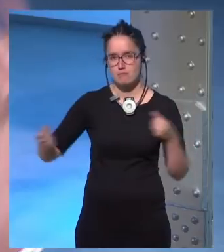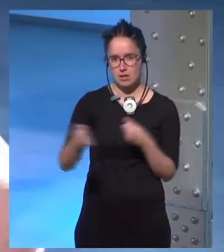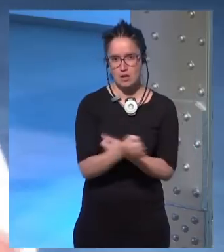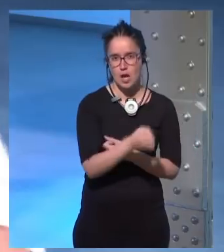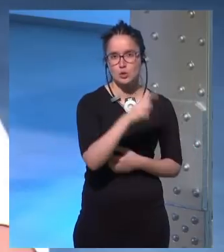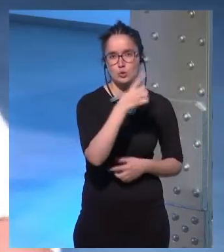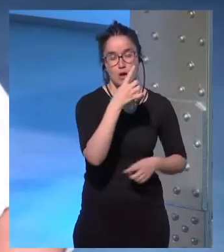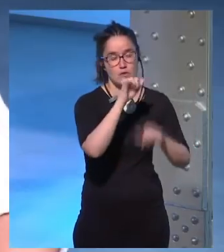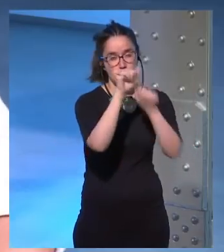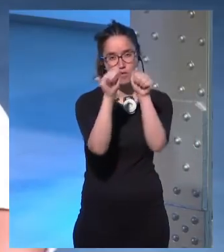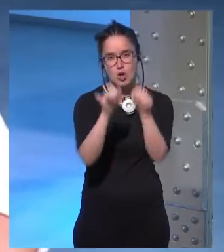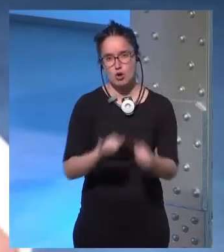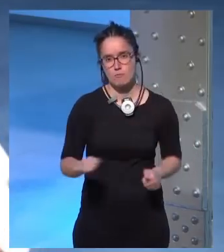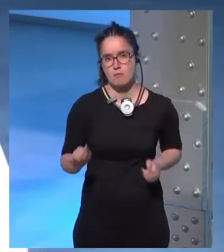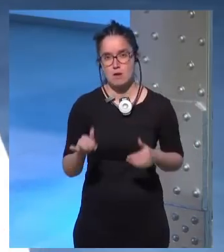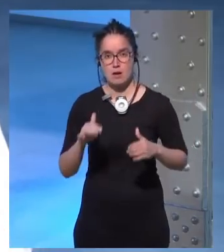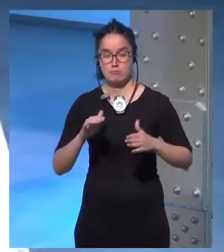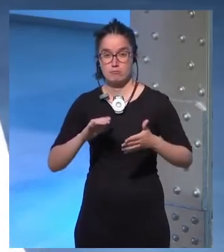So yeah, I really wanted to make them human.